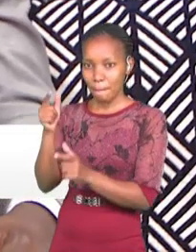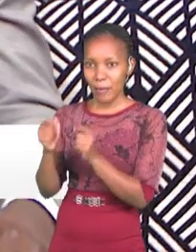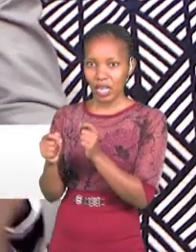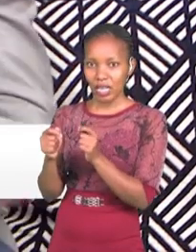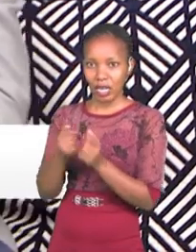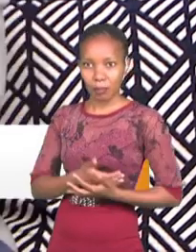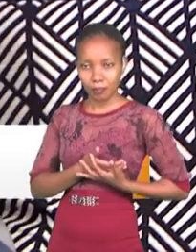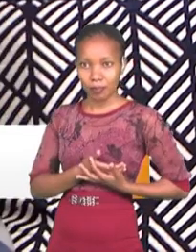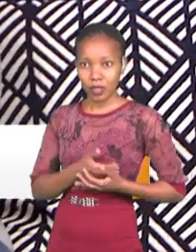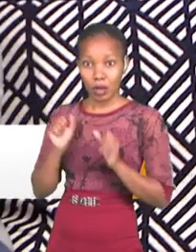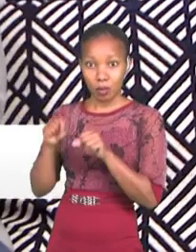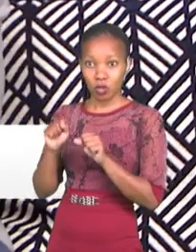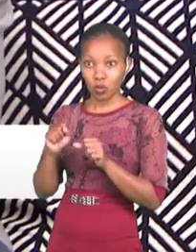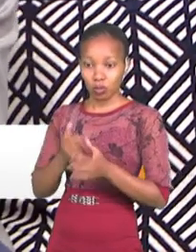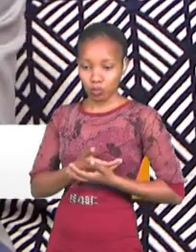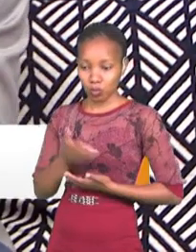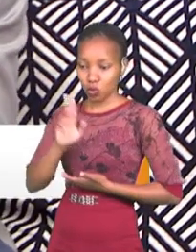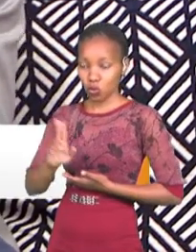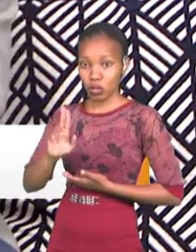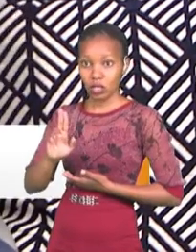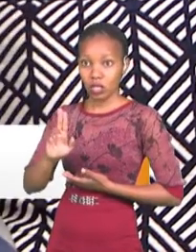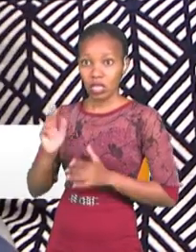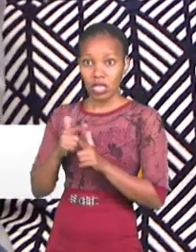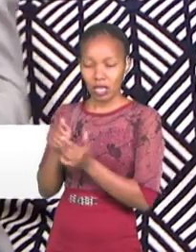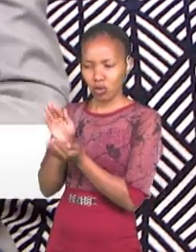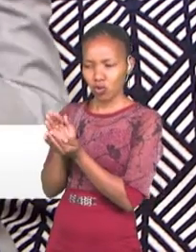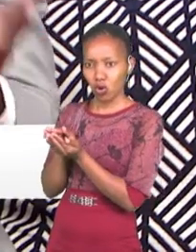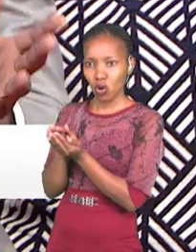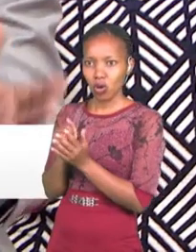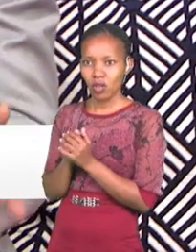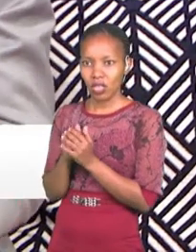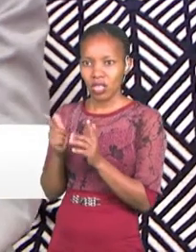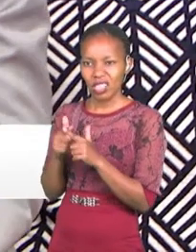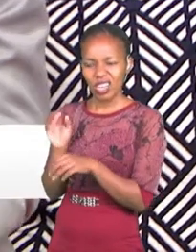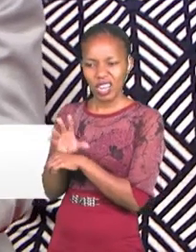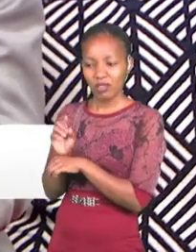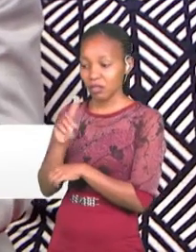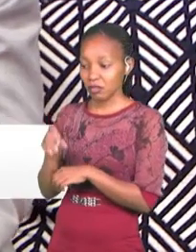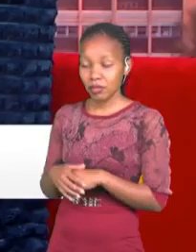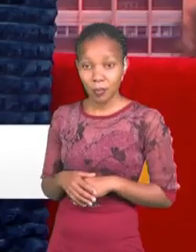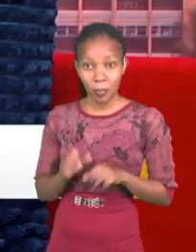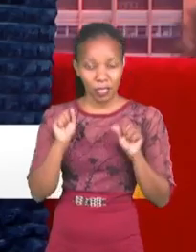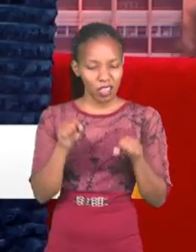you can just use a breast milk, you store it somewhere. Is this still advisable? Because